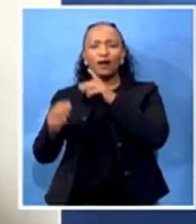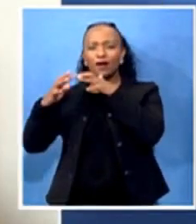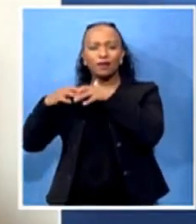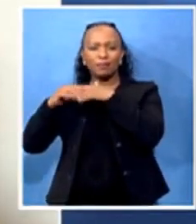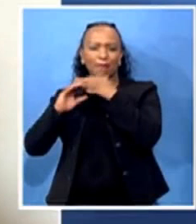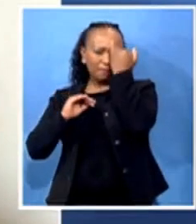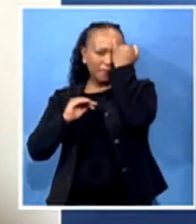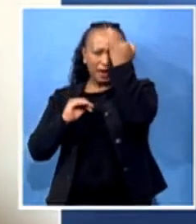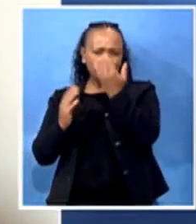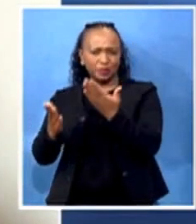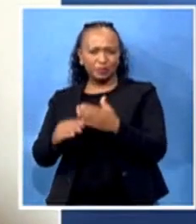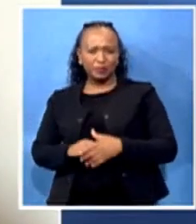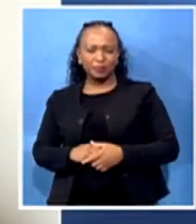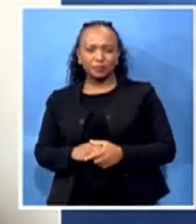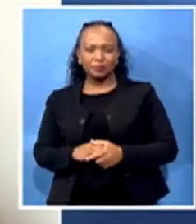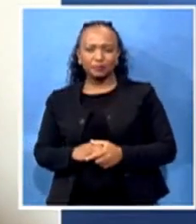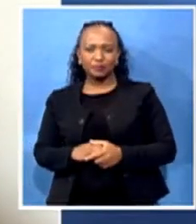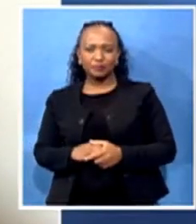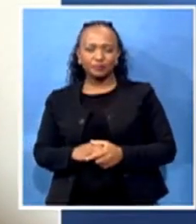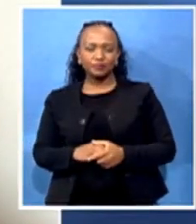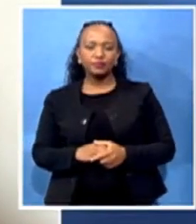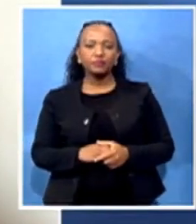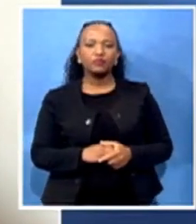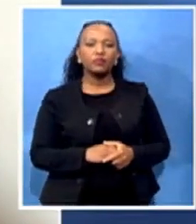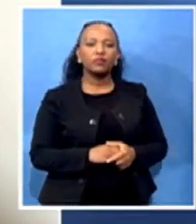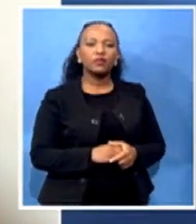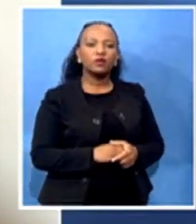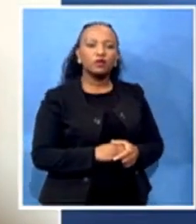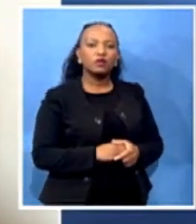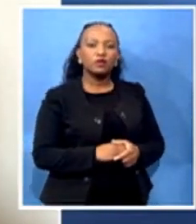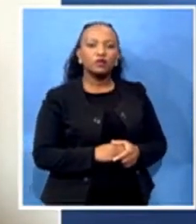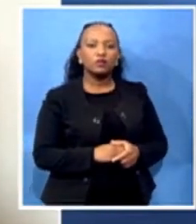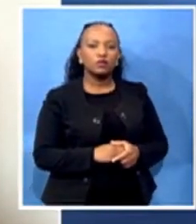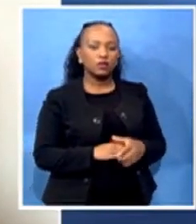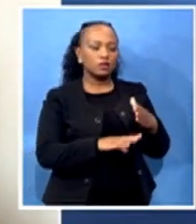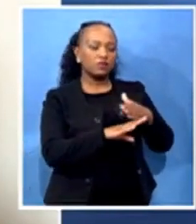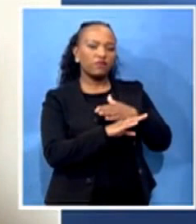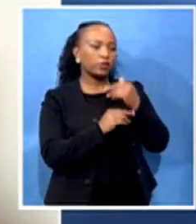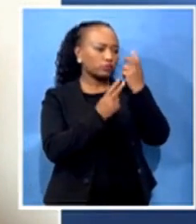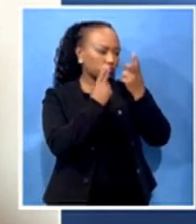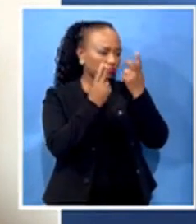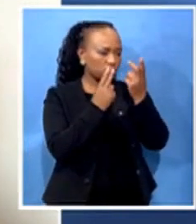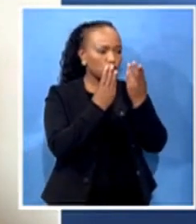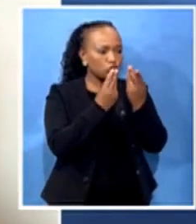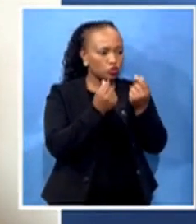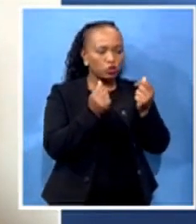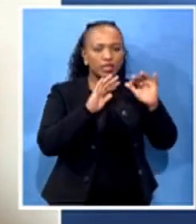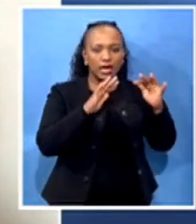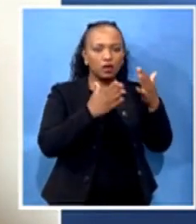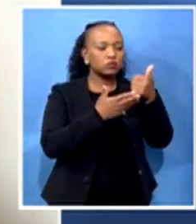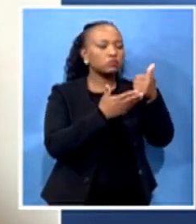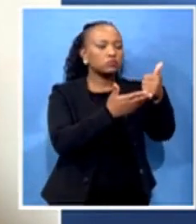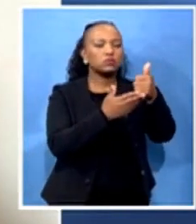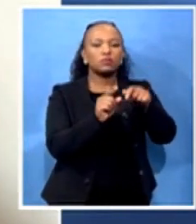So we've been really looking for solutions to help people learn the Xitsonga language. We've built a